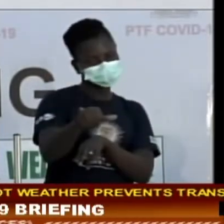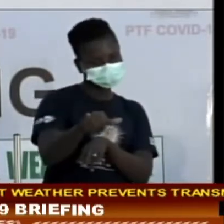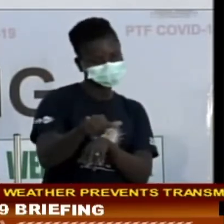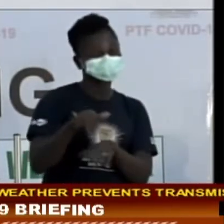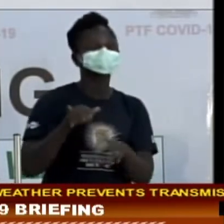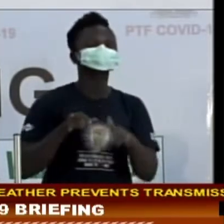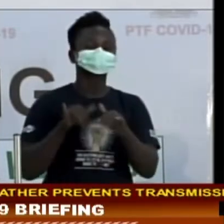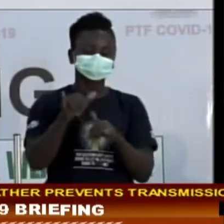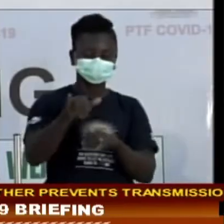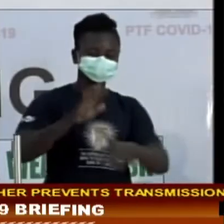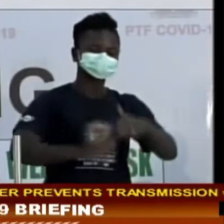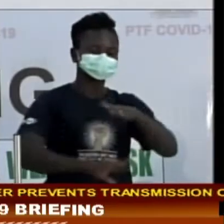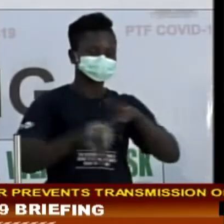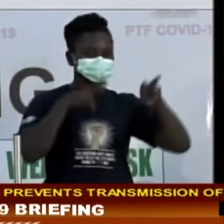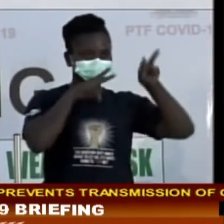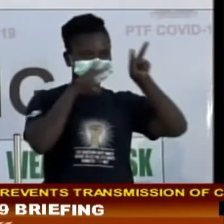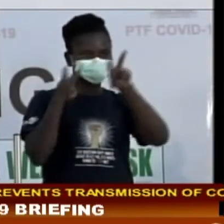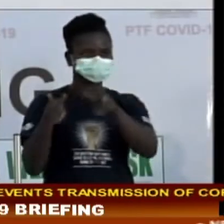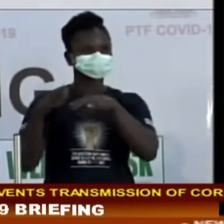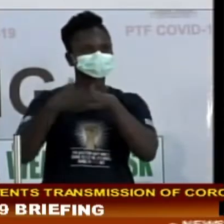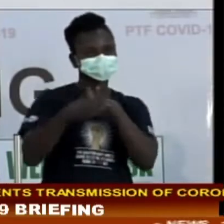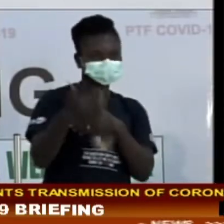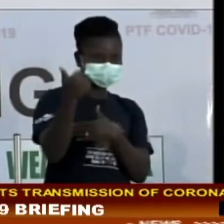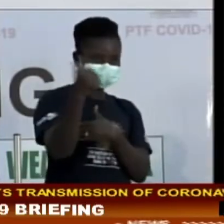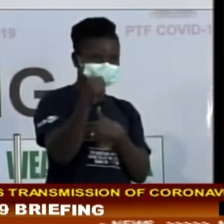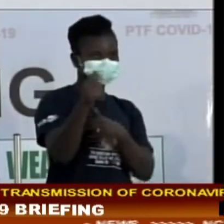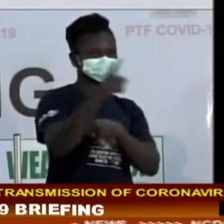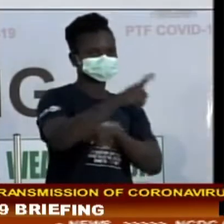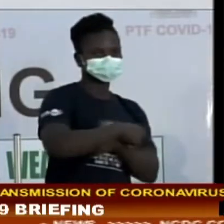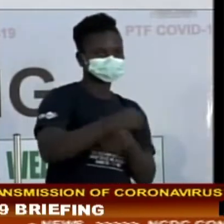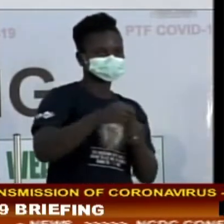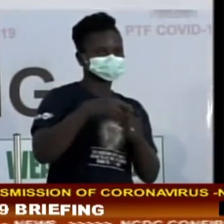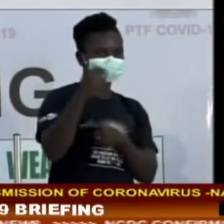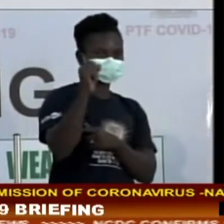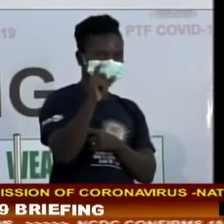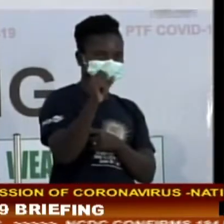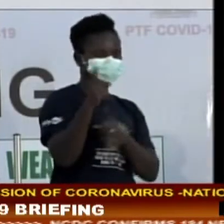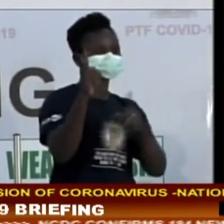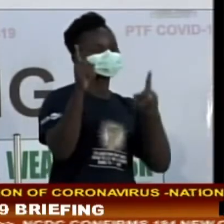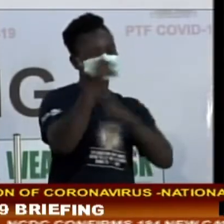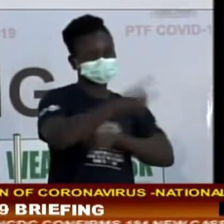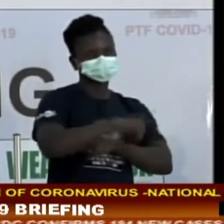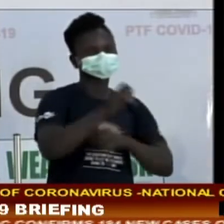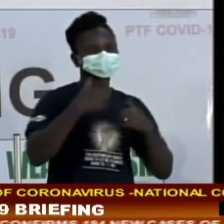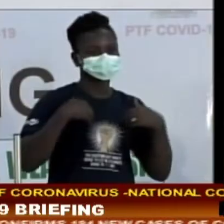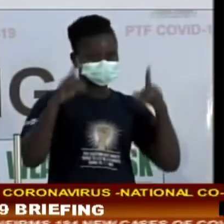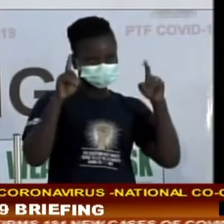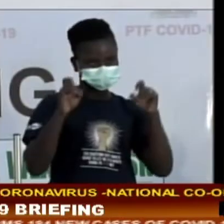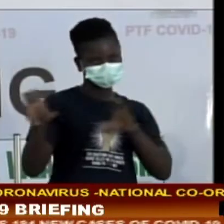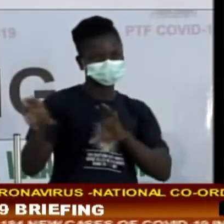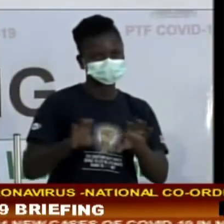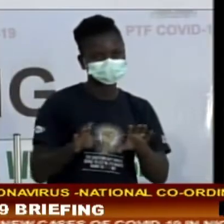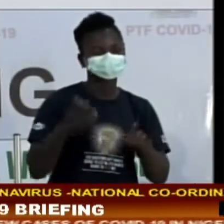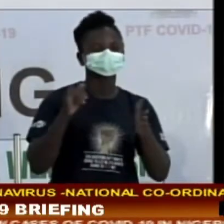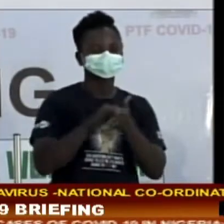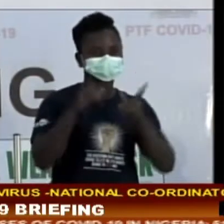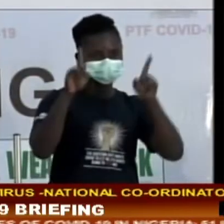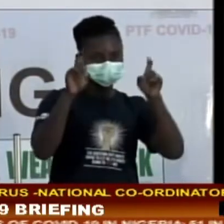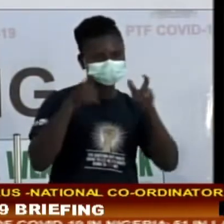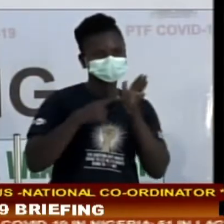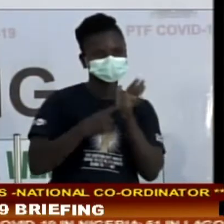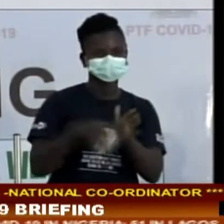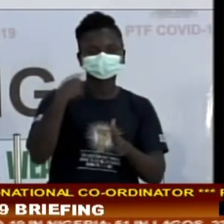under observation after uh 10 days or 11 days they will have test done and that test will show who is positive